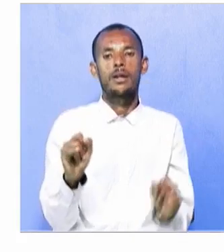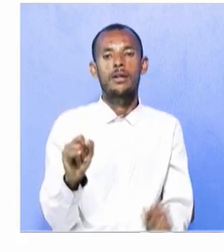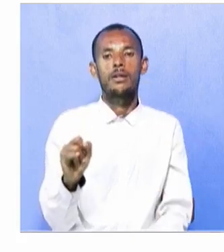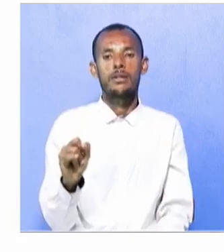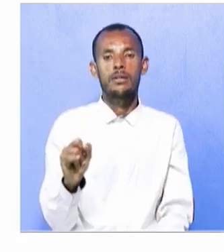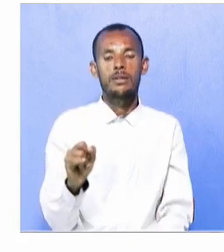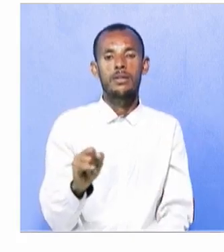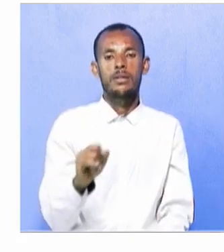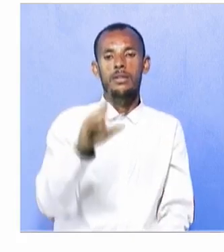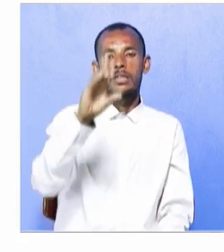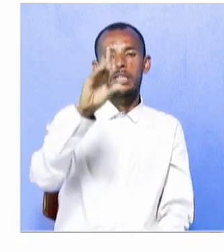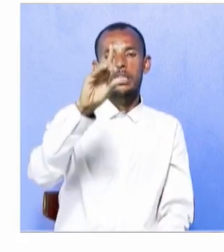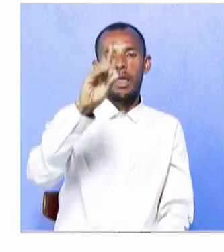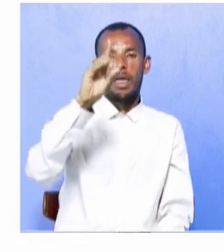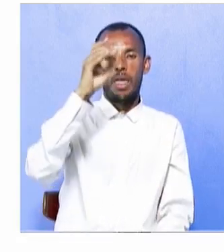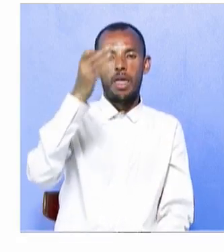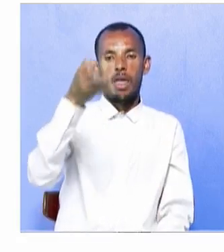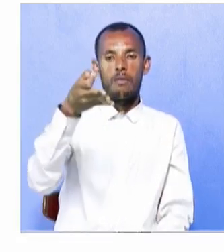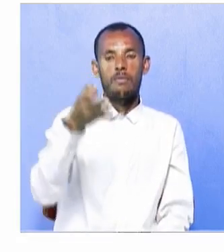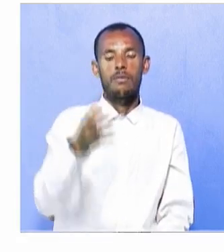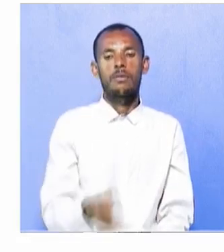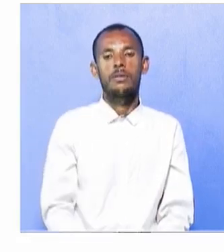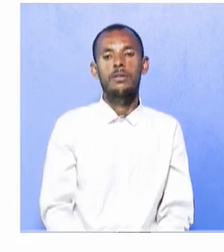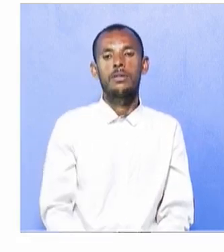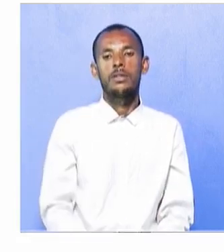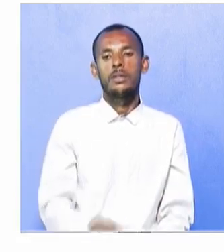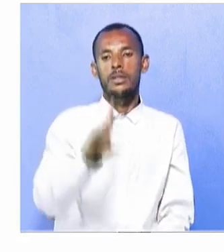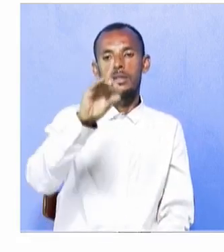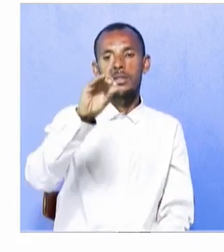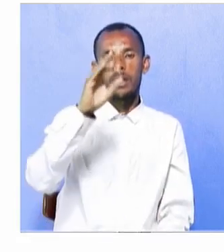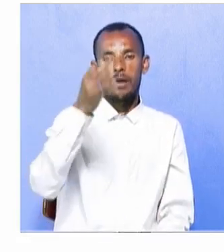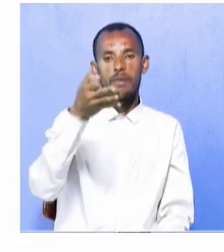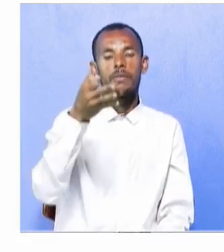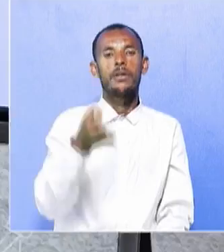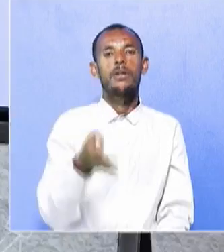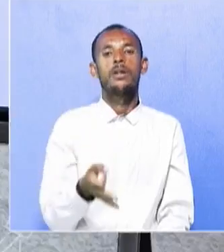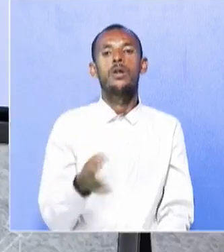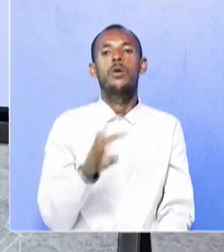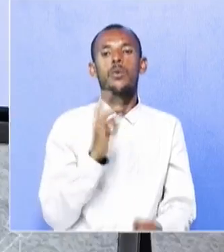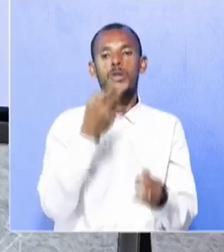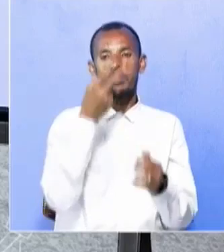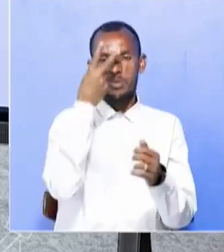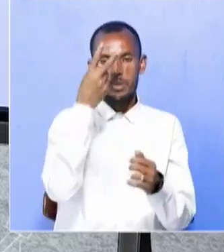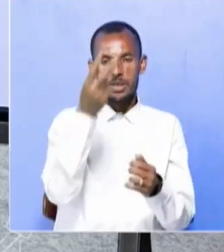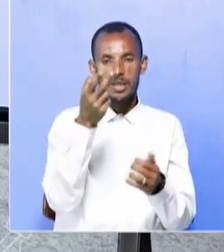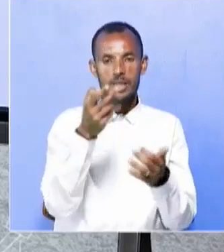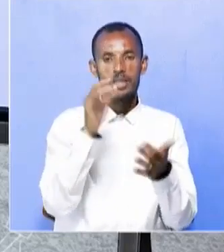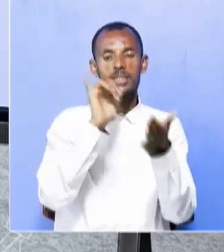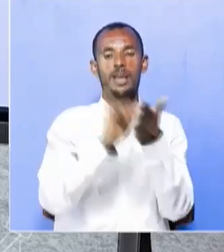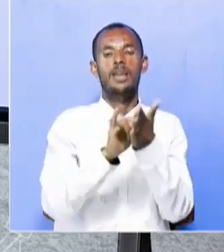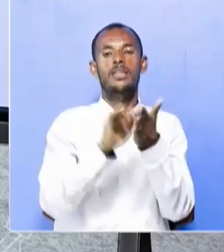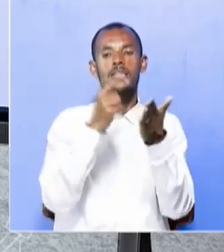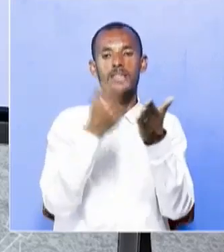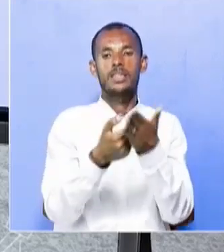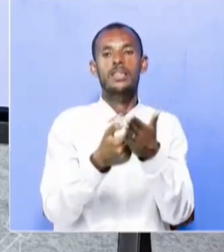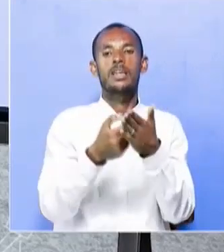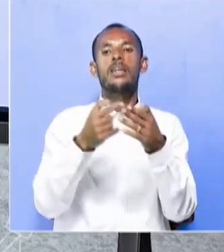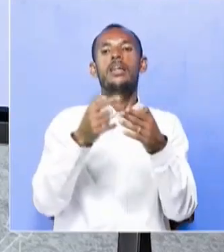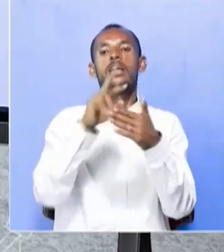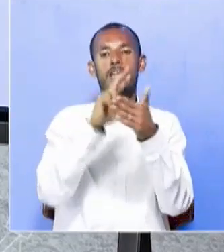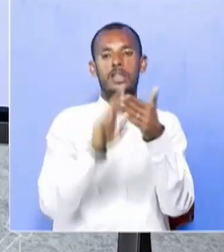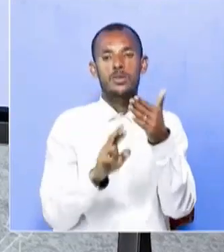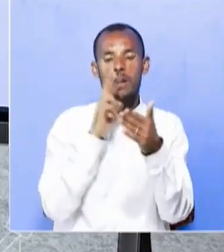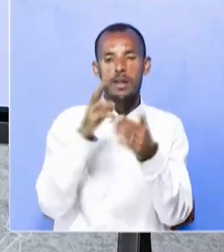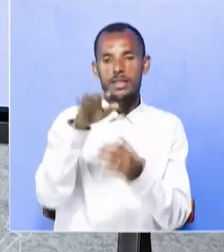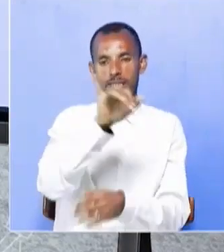over DF, okay, DF. Okay, we need to check that whether these ratios are